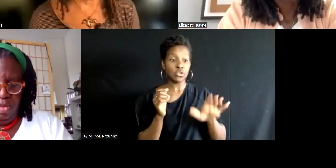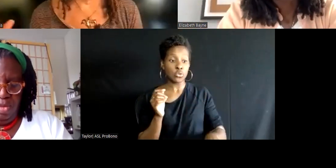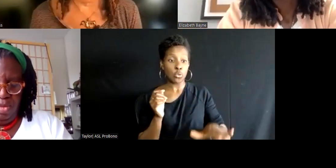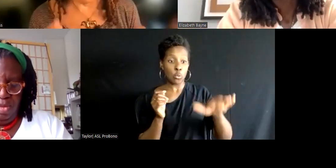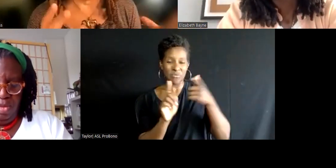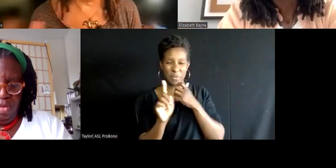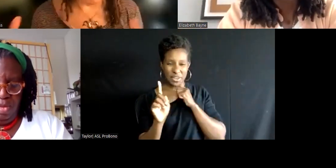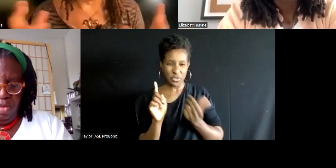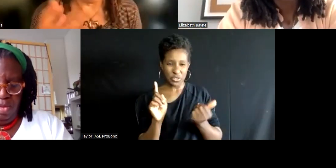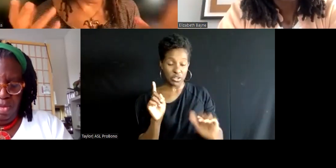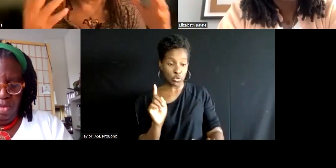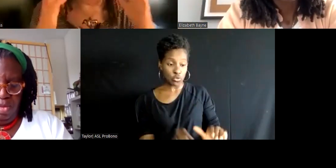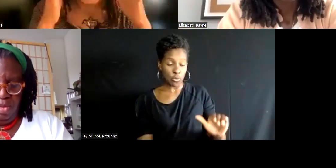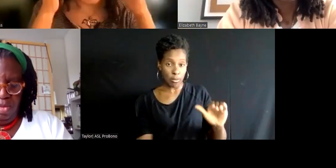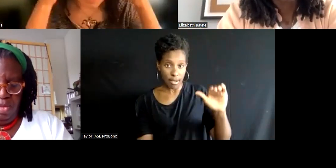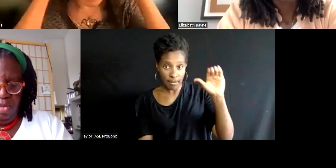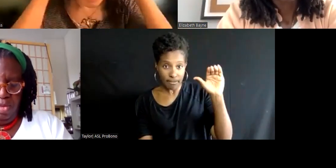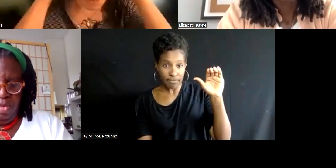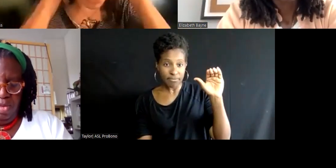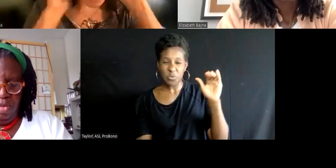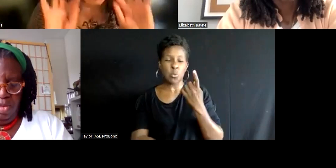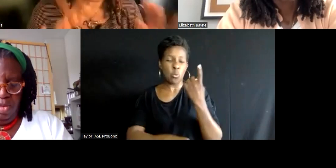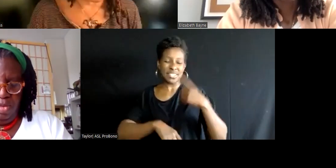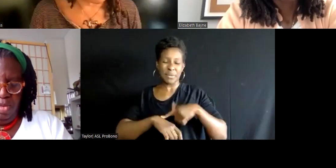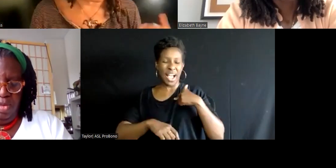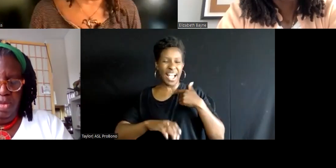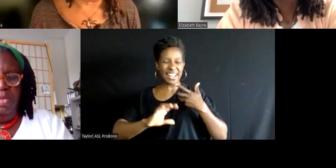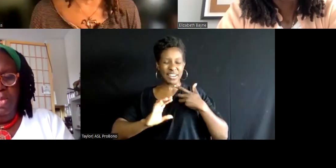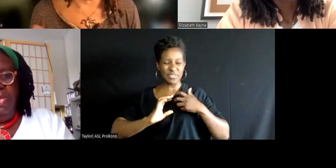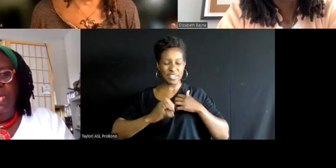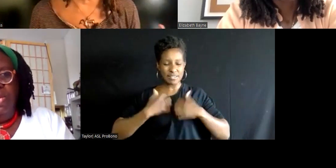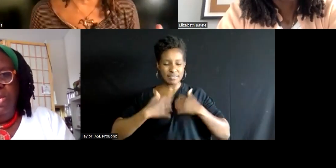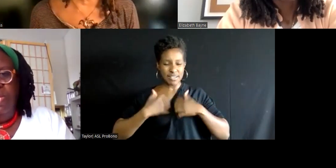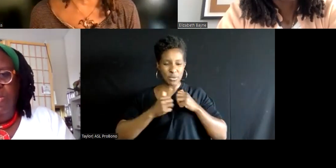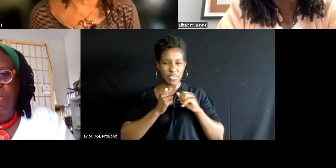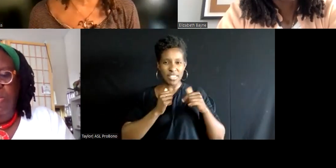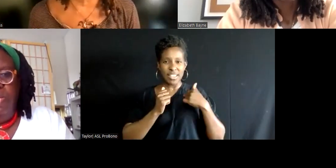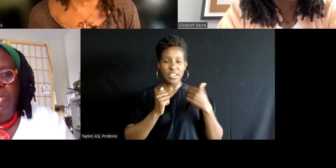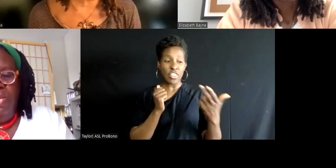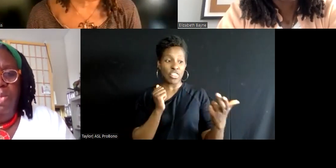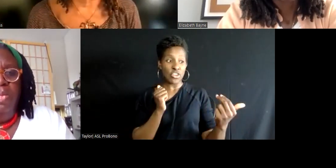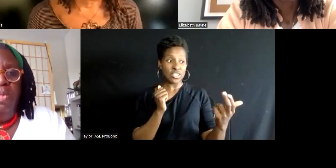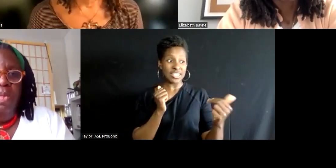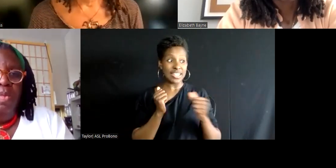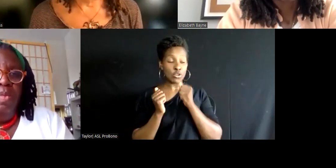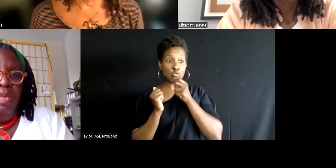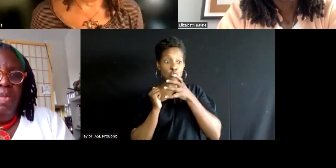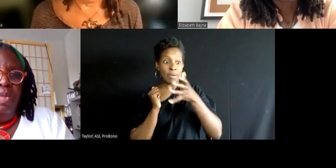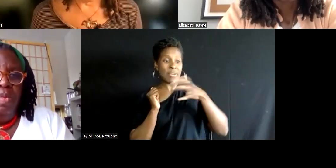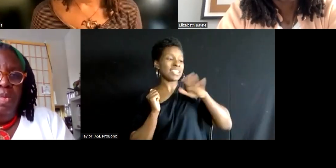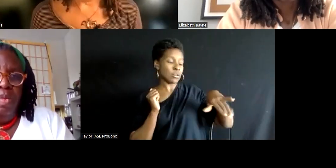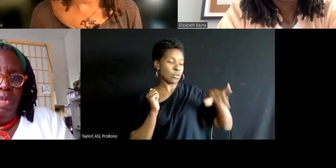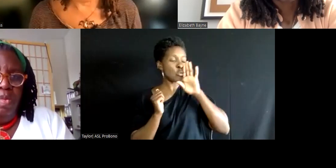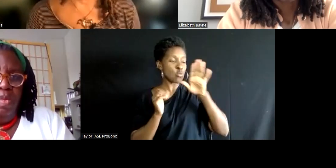through a period where I sort of wrestled with this, you know, when you're 13 and your grandmother says, we're going to do this film about you,